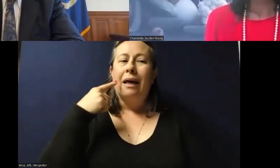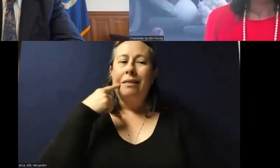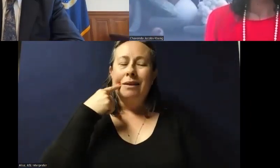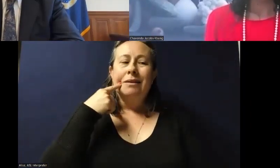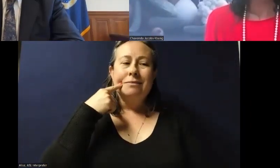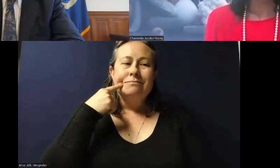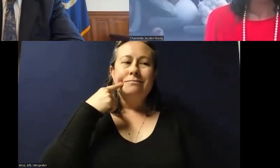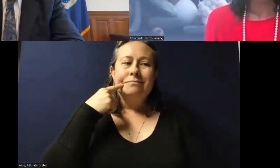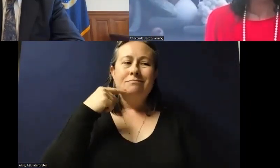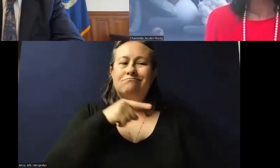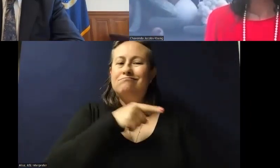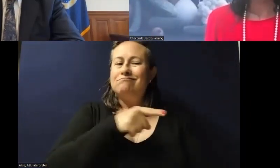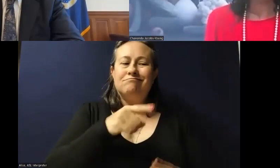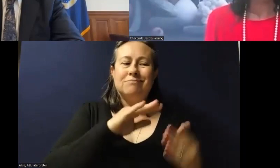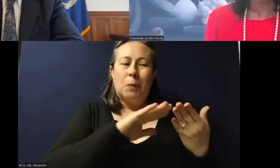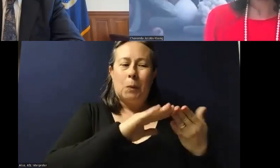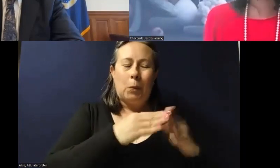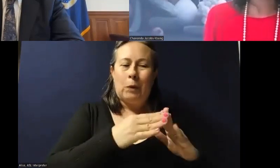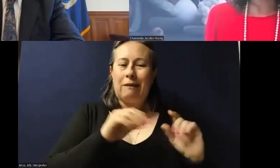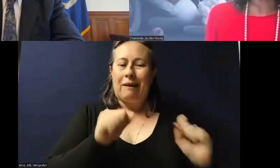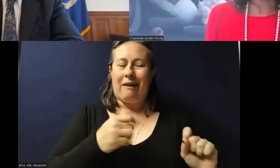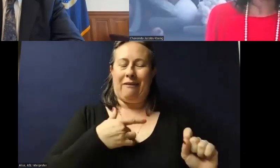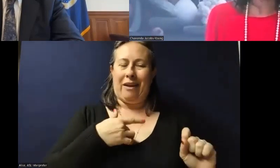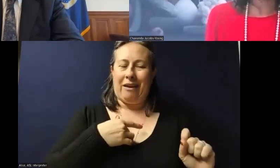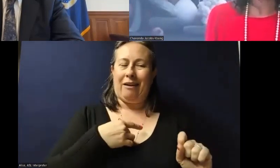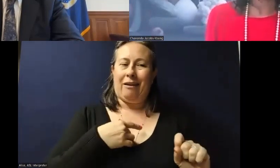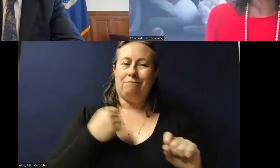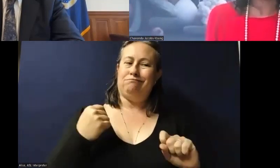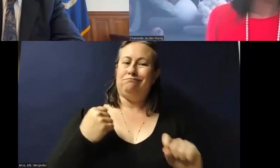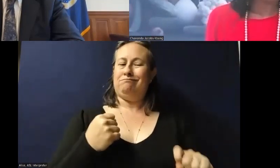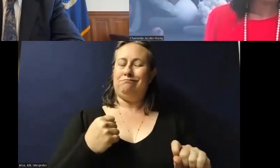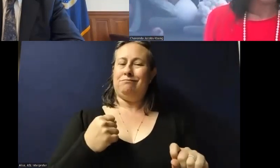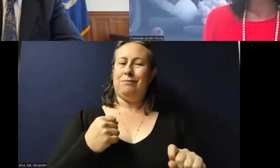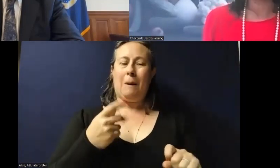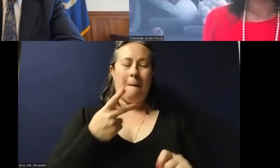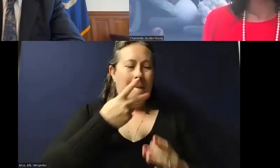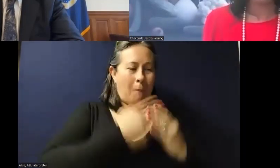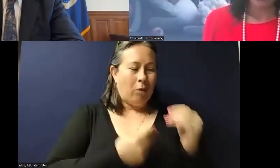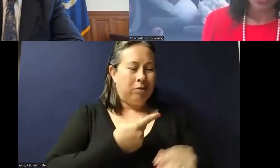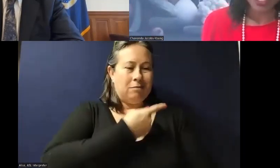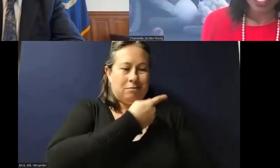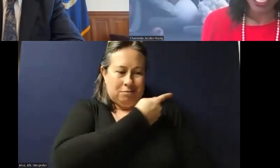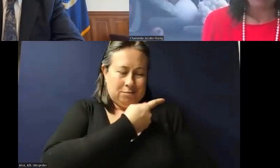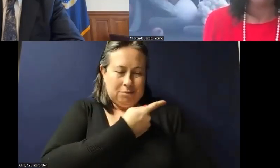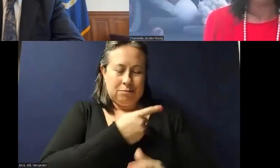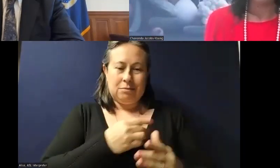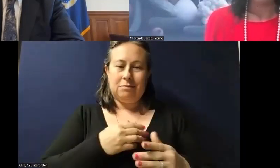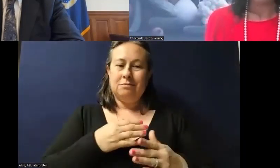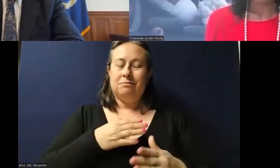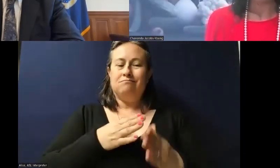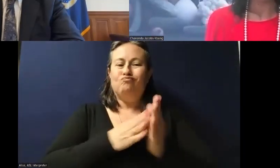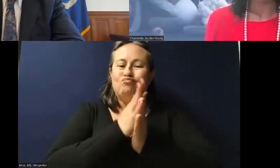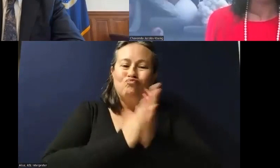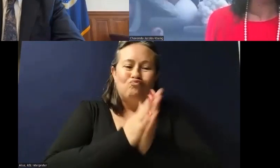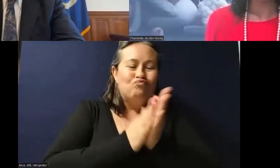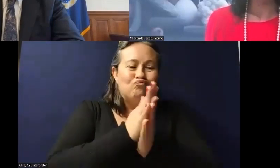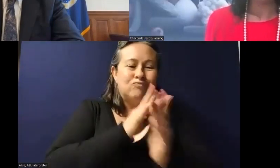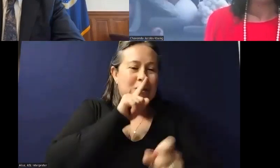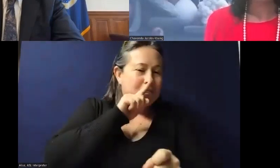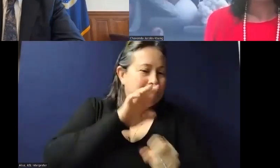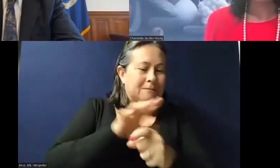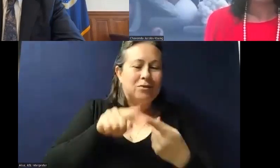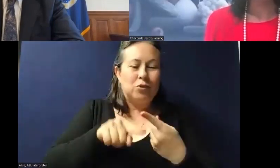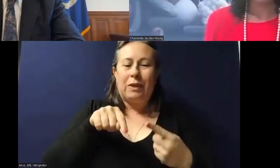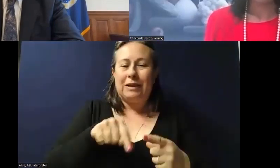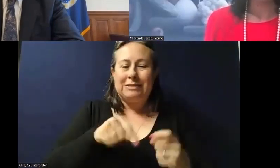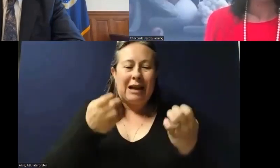the community can be assured that both of us are extremely passionate and committed to this effort. And I look forward